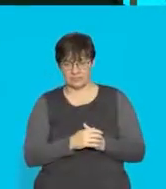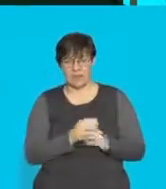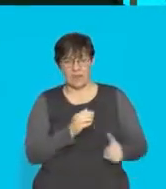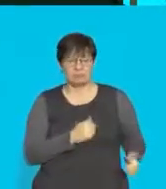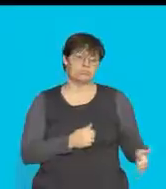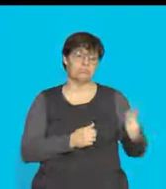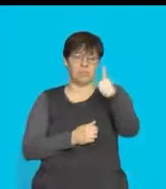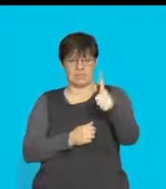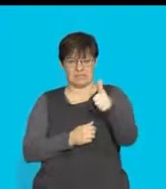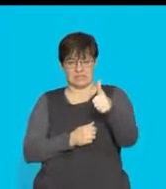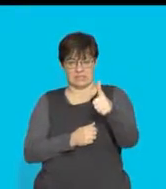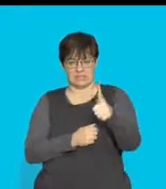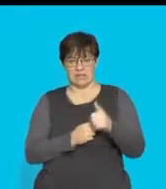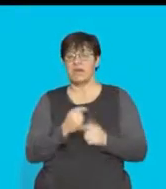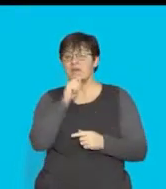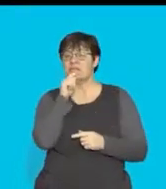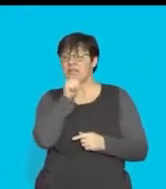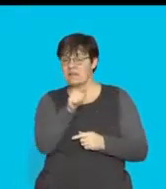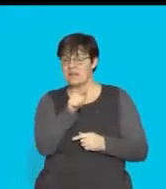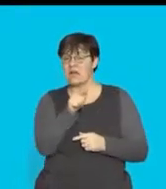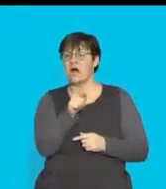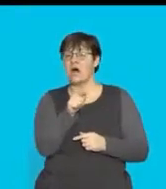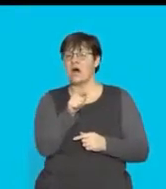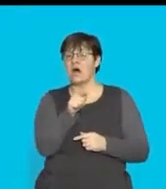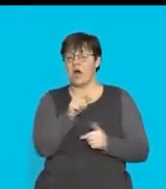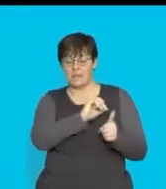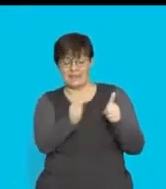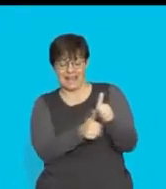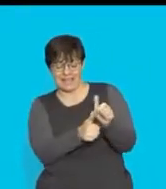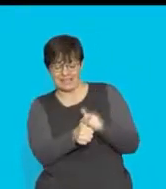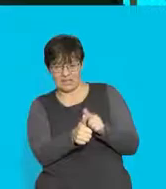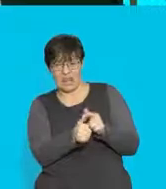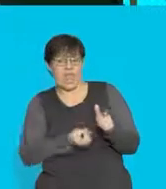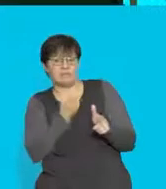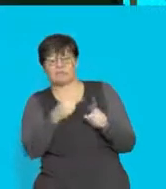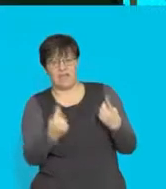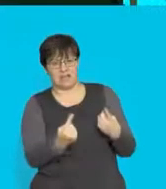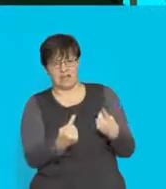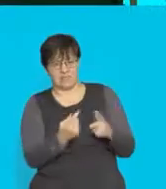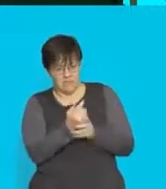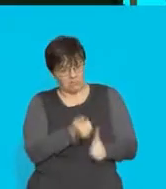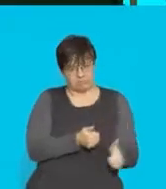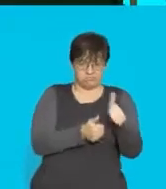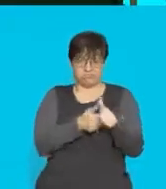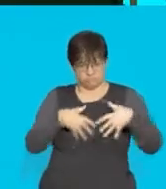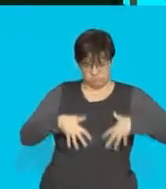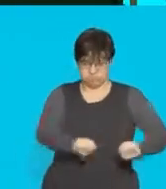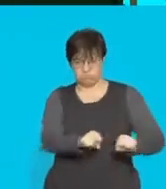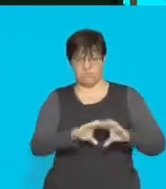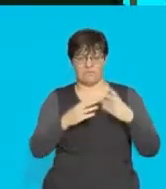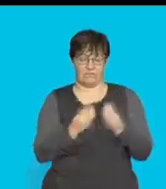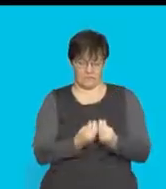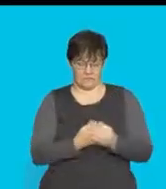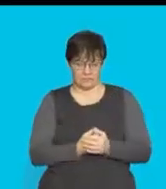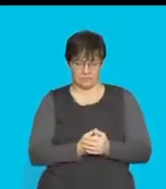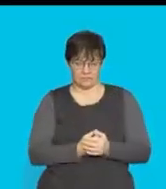being a dominant trait, a trait that prevents the recessive trait from expressing itself. So that means we've